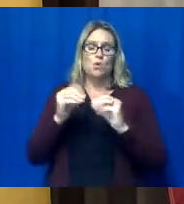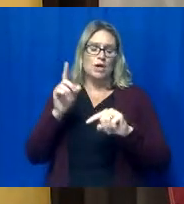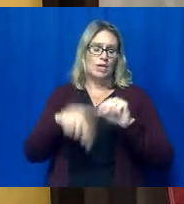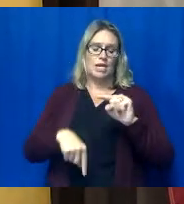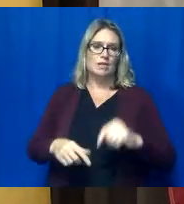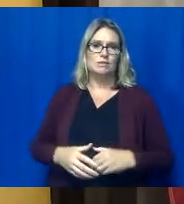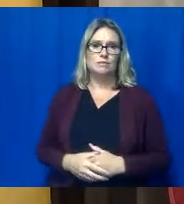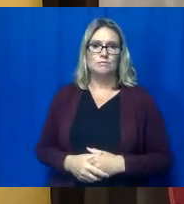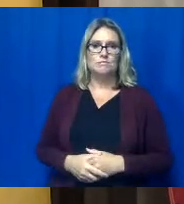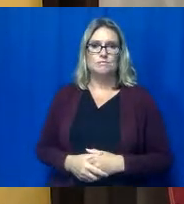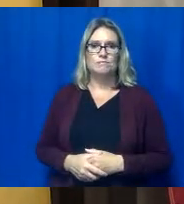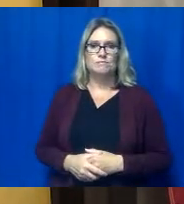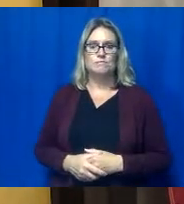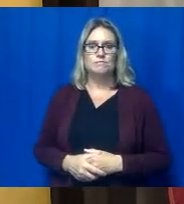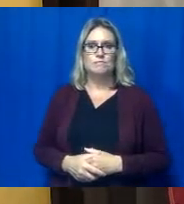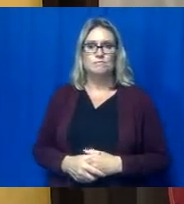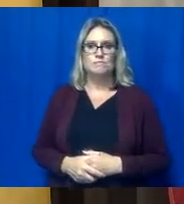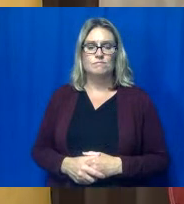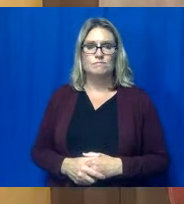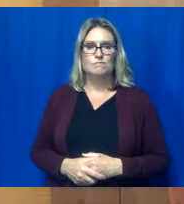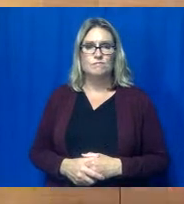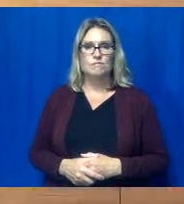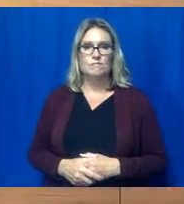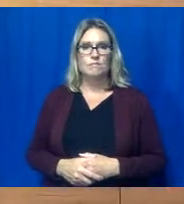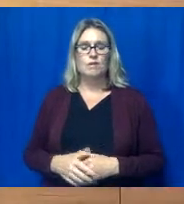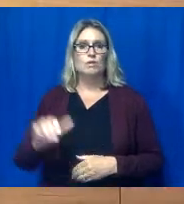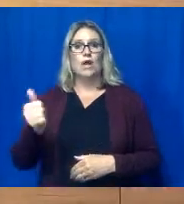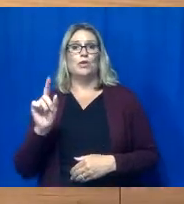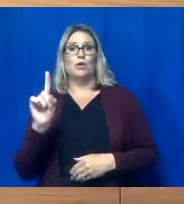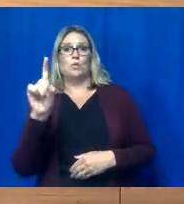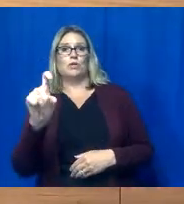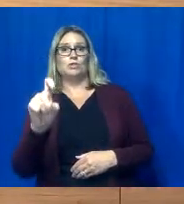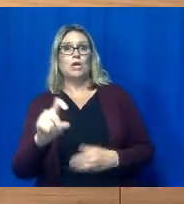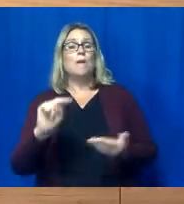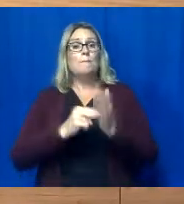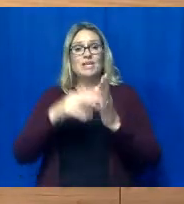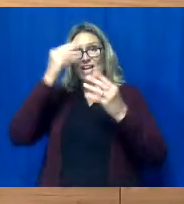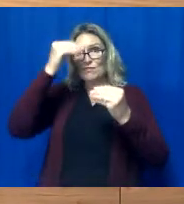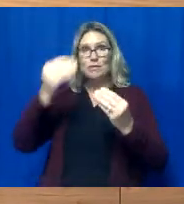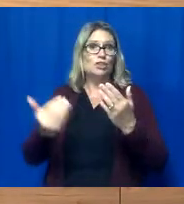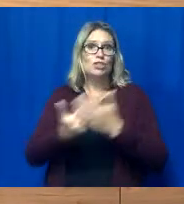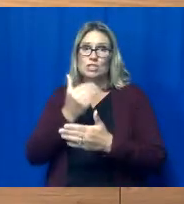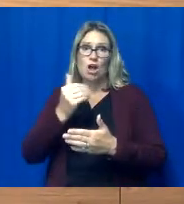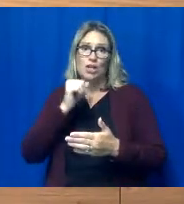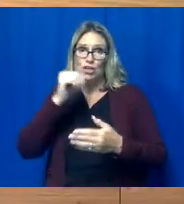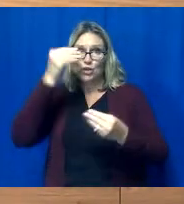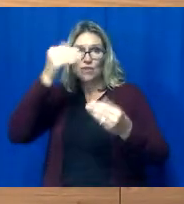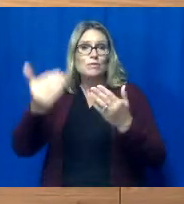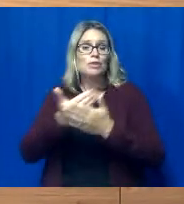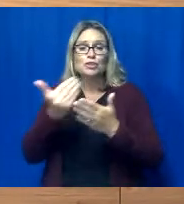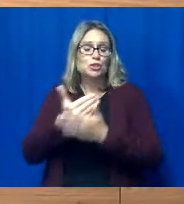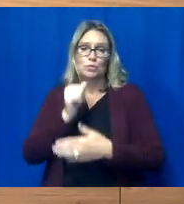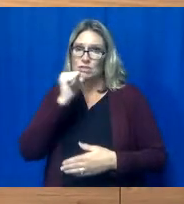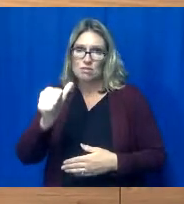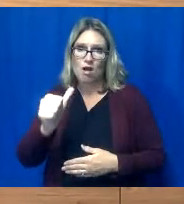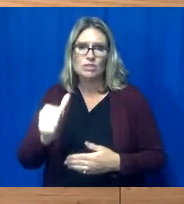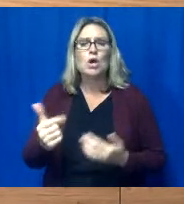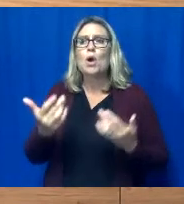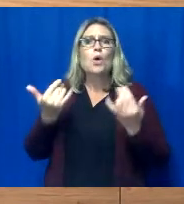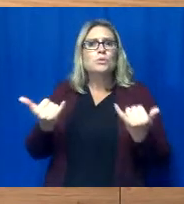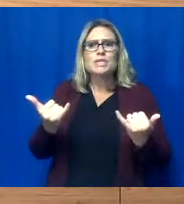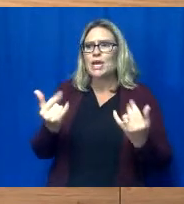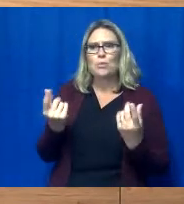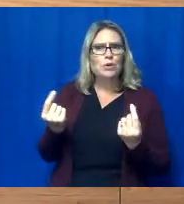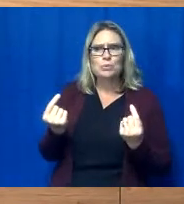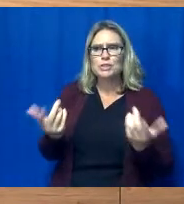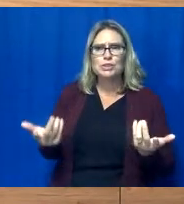a lot of the data that you're talking about today isn't exactly new, but what can be done today? What are the